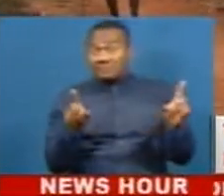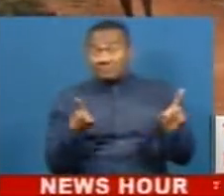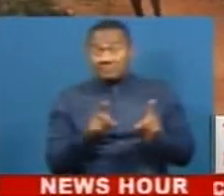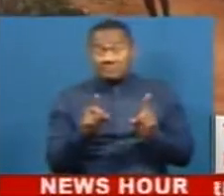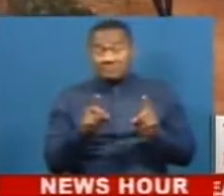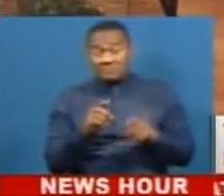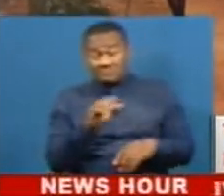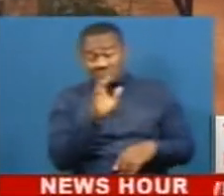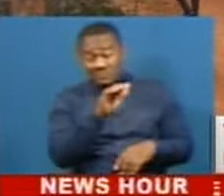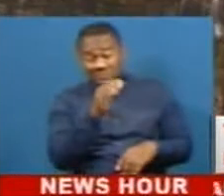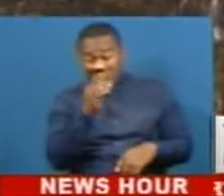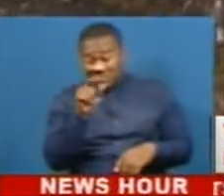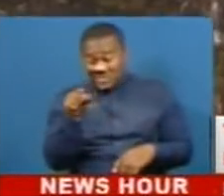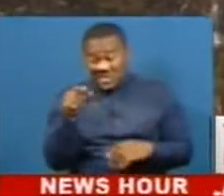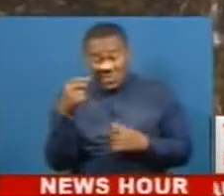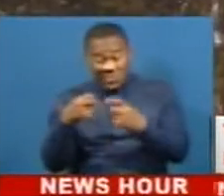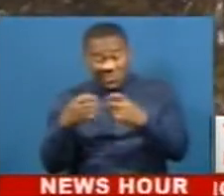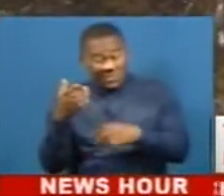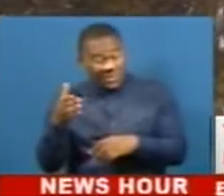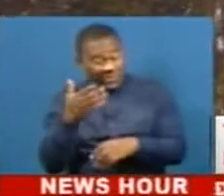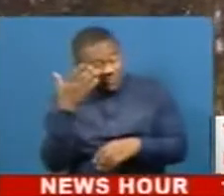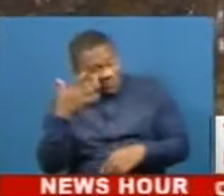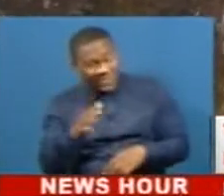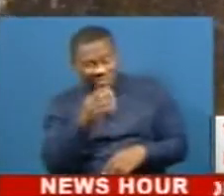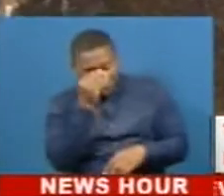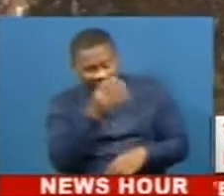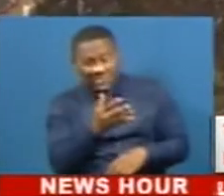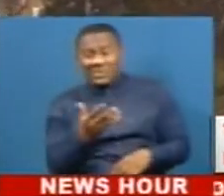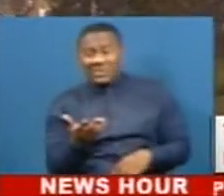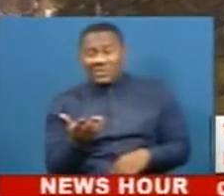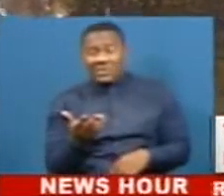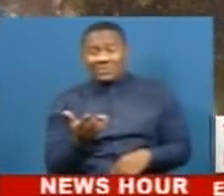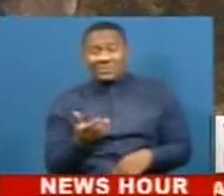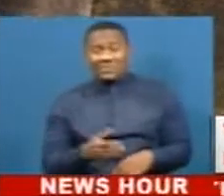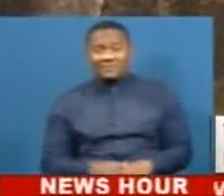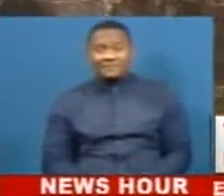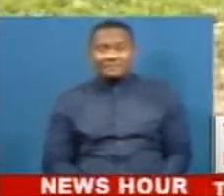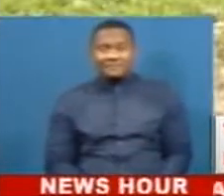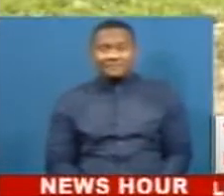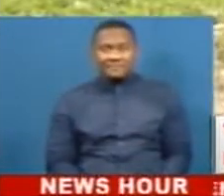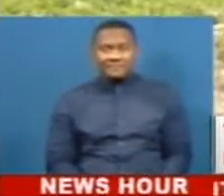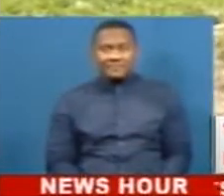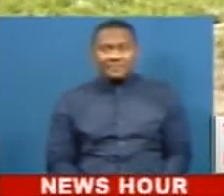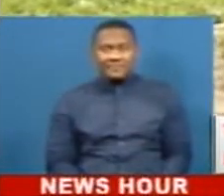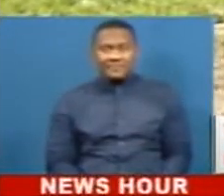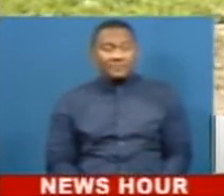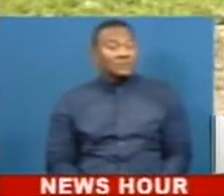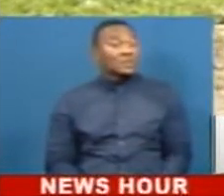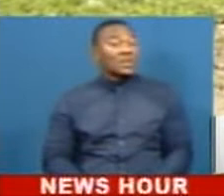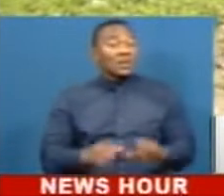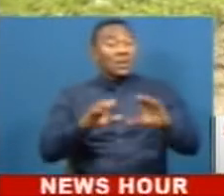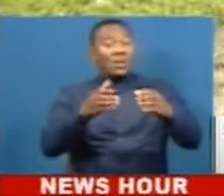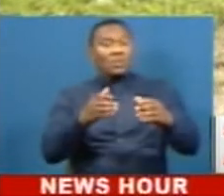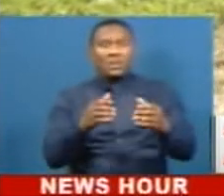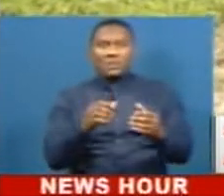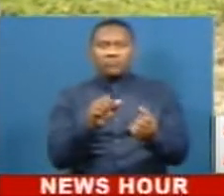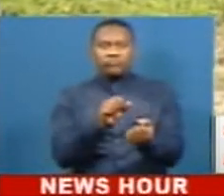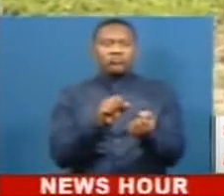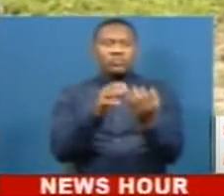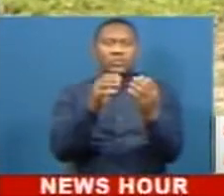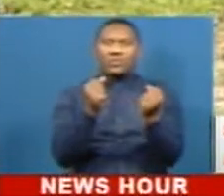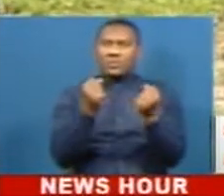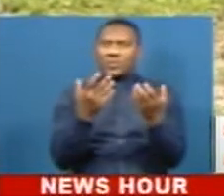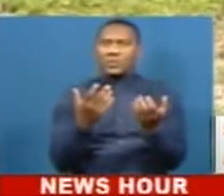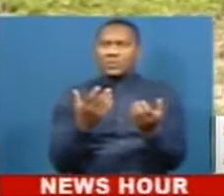been alerted about the situation to help find a lasting solution. The problem is community in FAC. By an erosion,